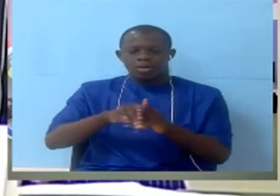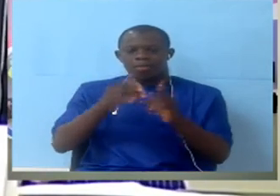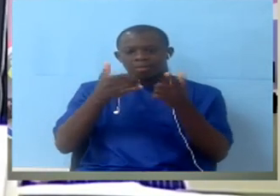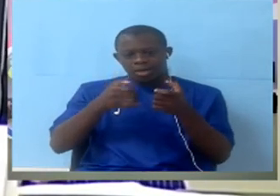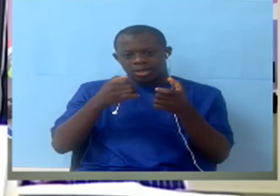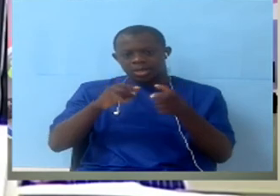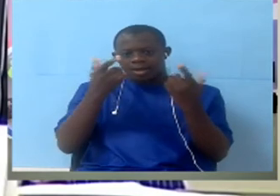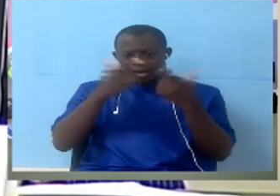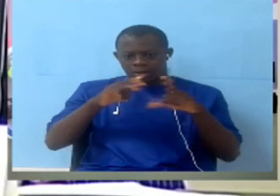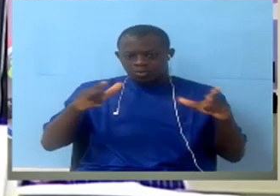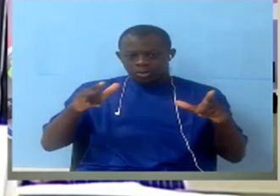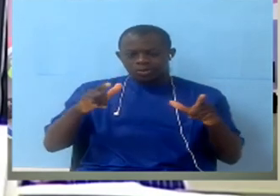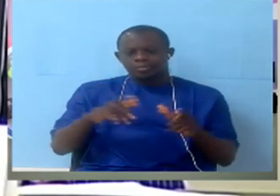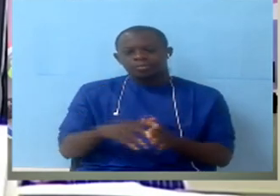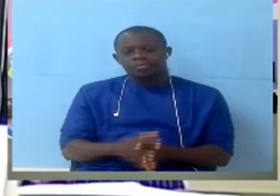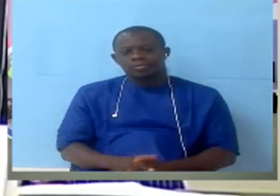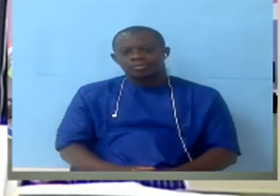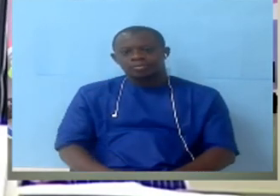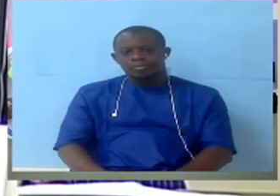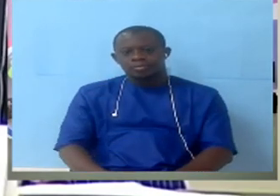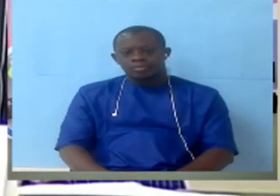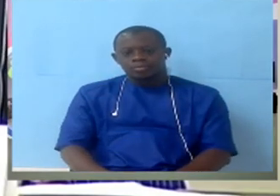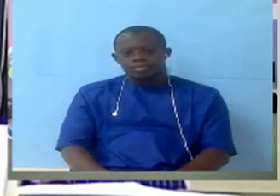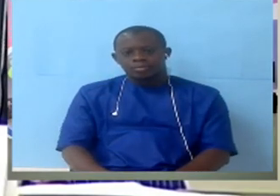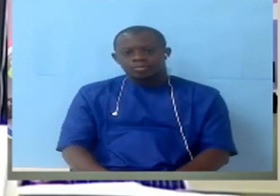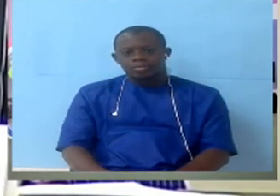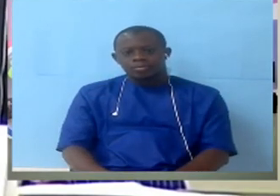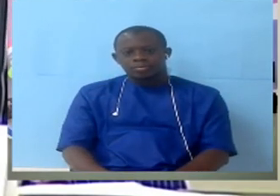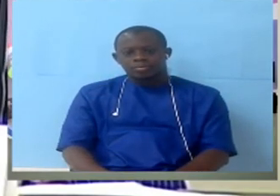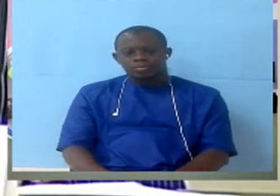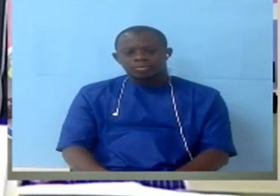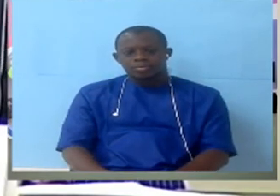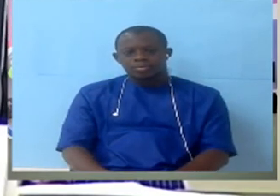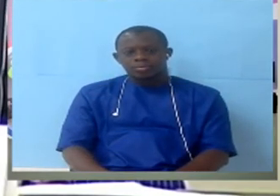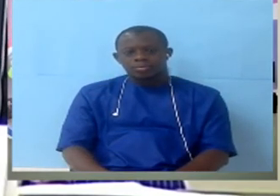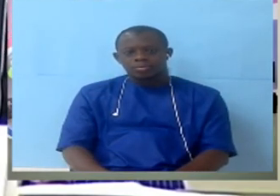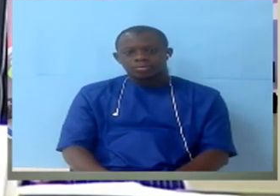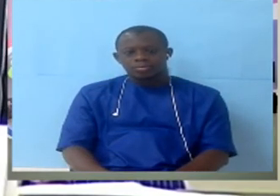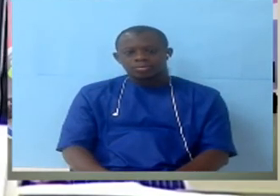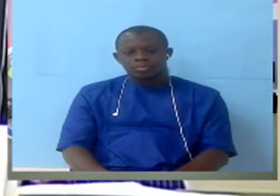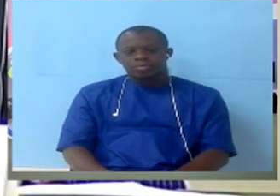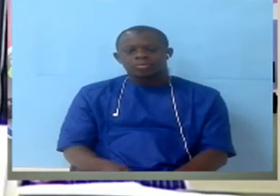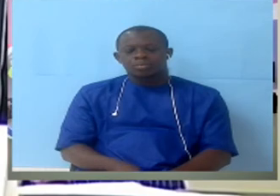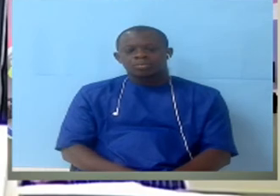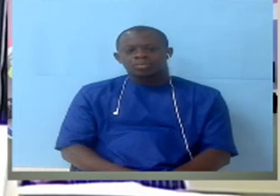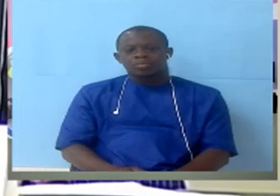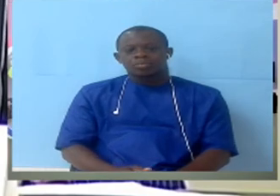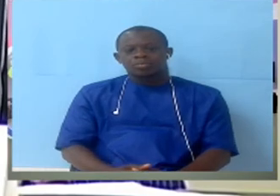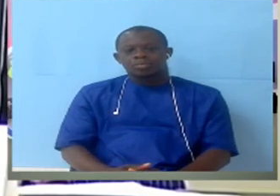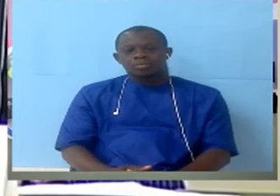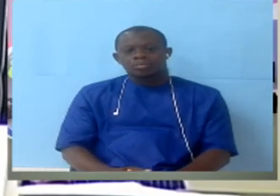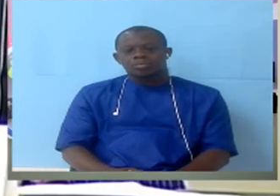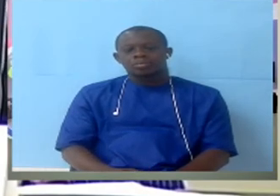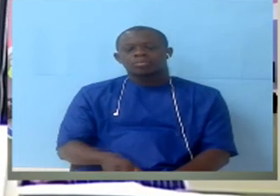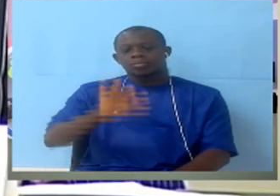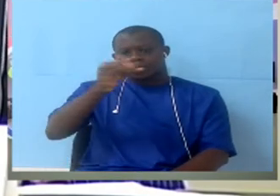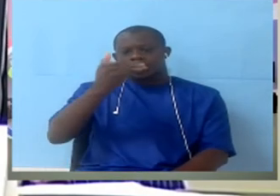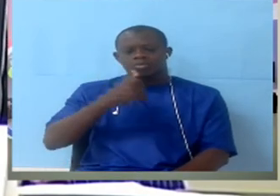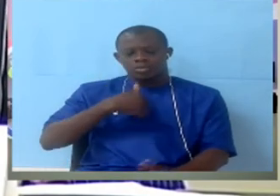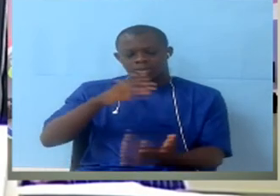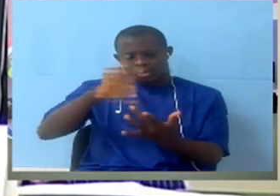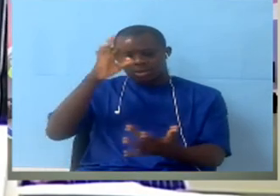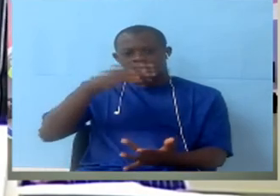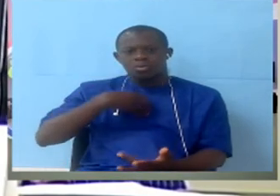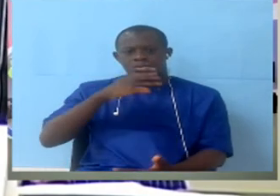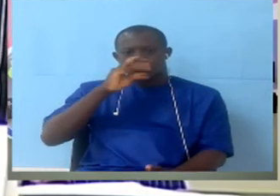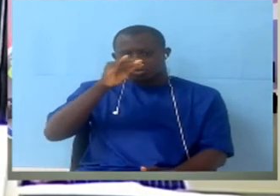informe le ko ya tombone ko be diam la ni Mandinka ko la toña. ha nga tala pour que diamane ko wala. Yes, I decided to